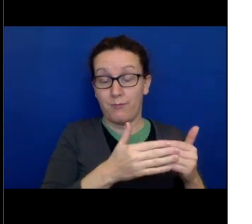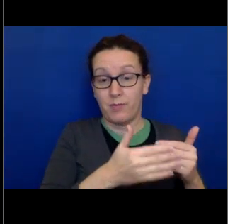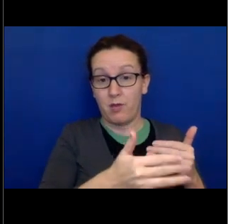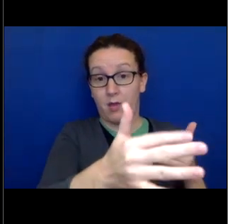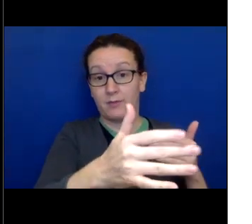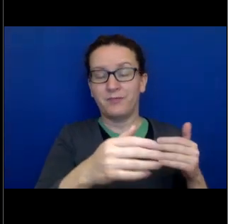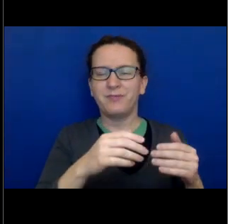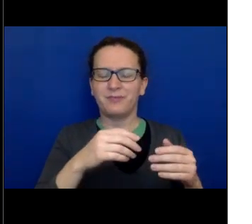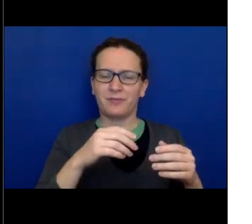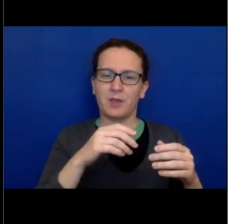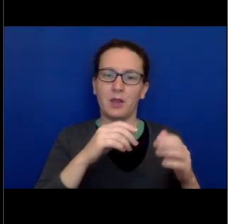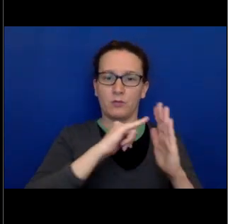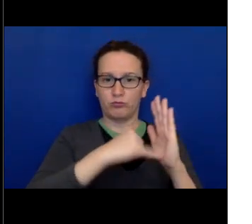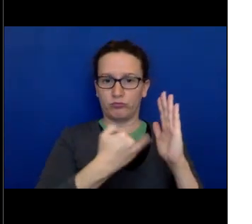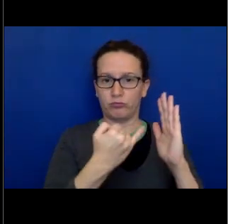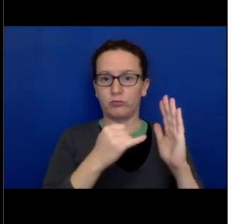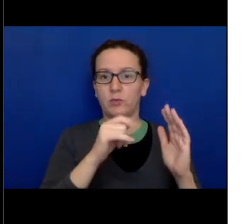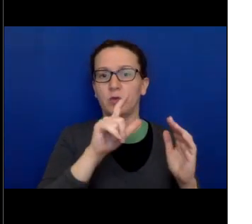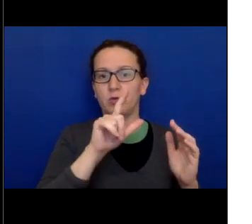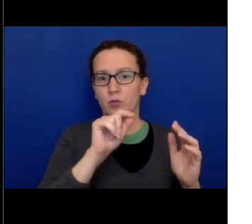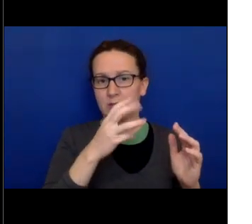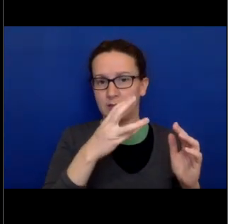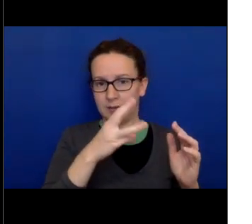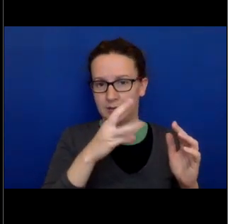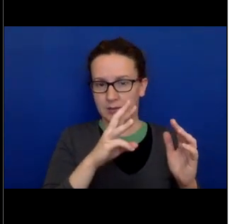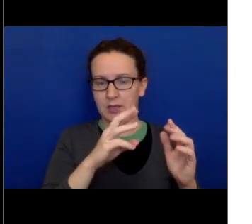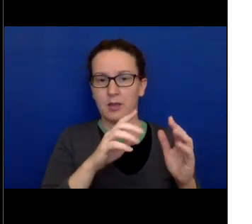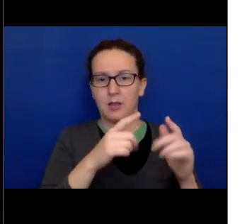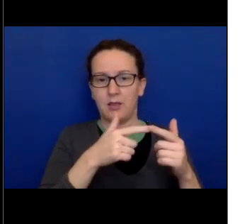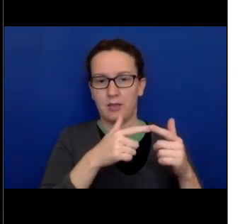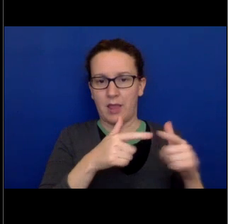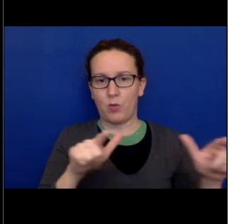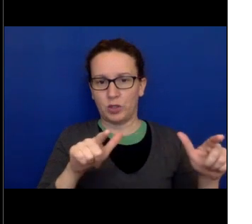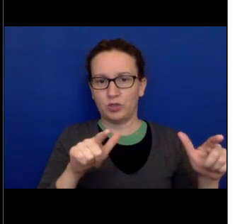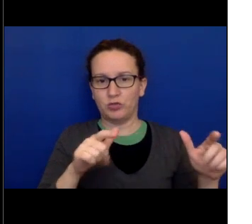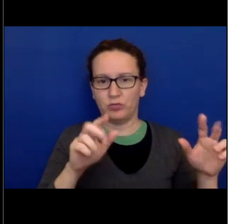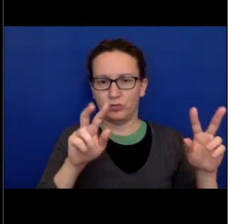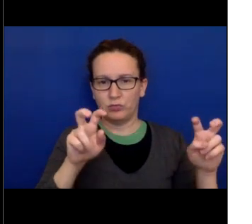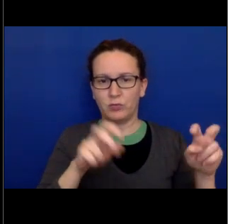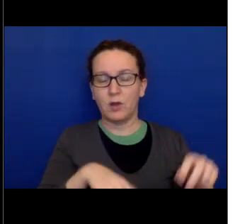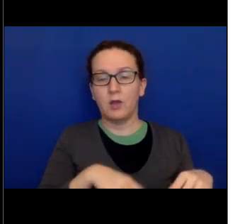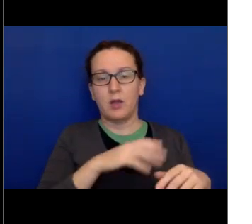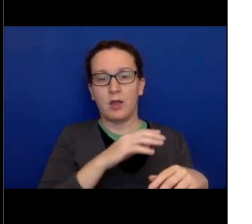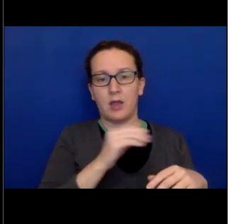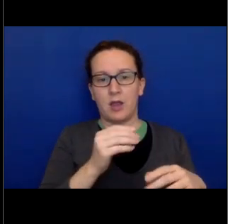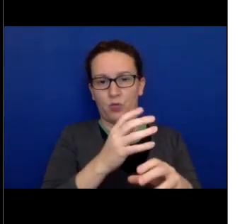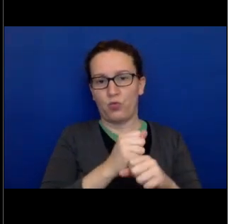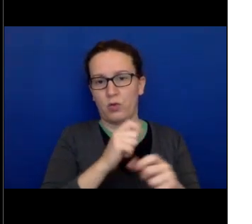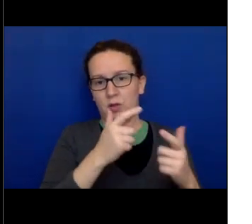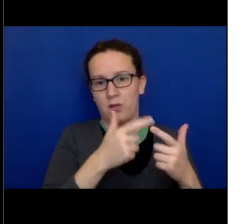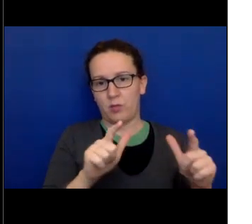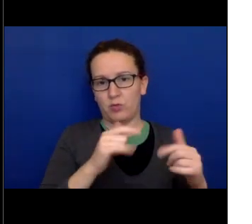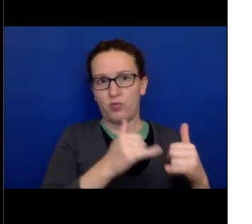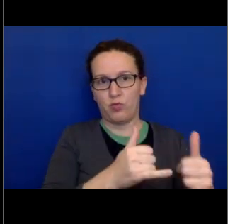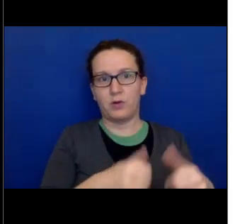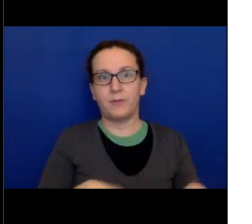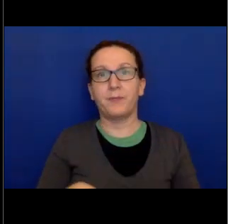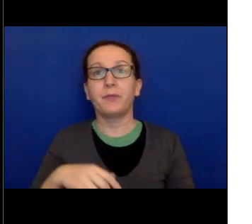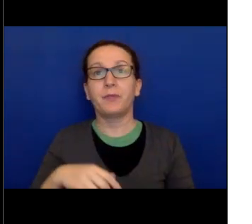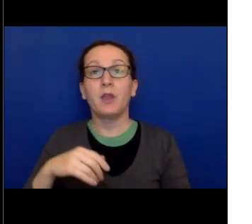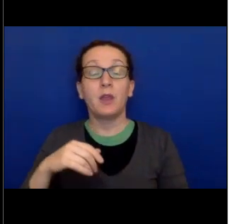Language and won that year's Best Paper in Language award. Charles Yang is Professor of Linguistics at the University